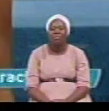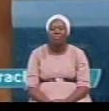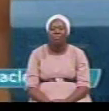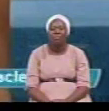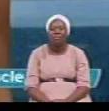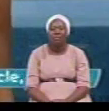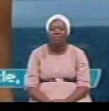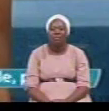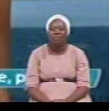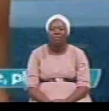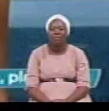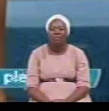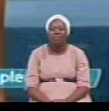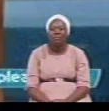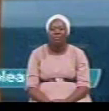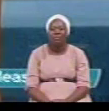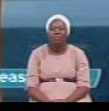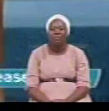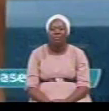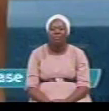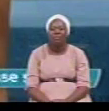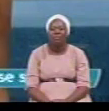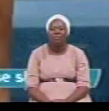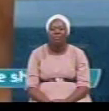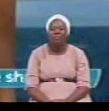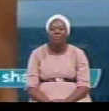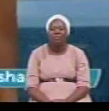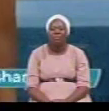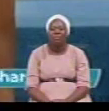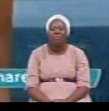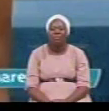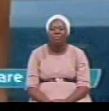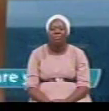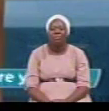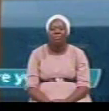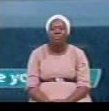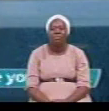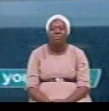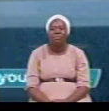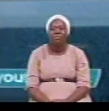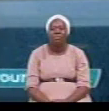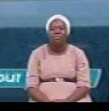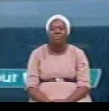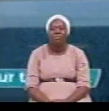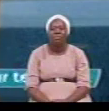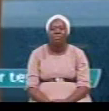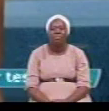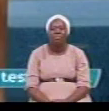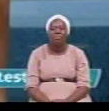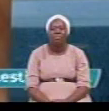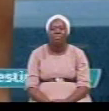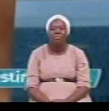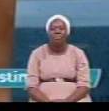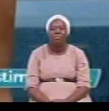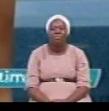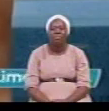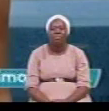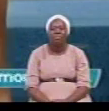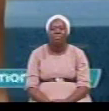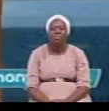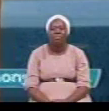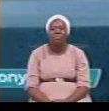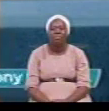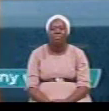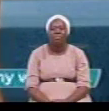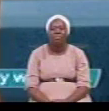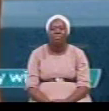fine. So I want to send the other side of the shop. Ero I should be a couple of quality about GS. So now I'm going to fill